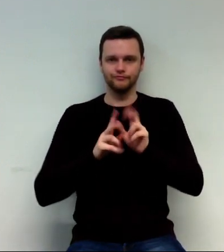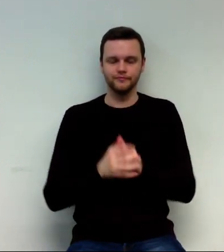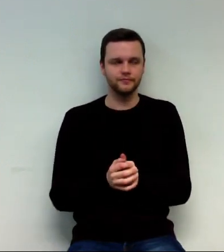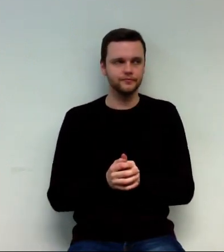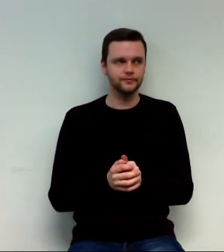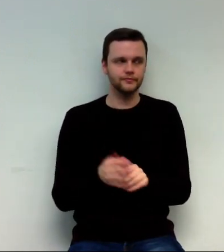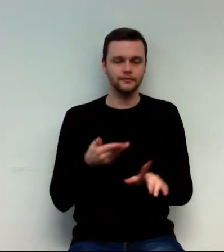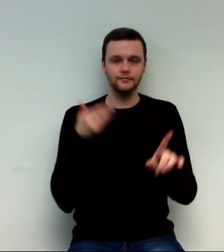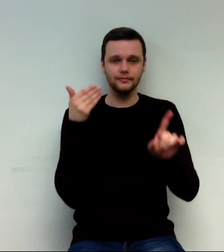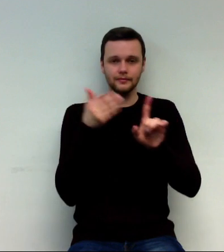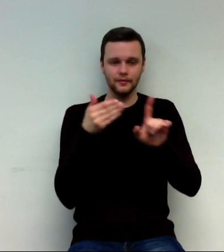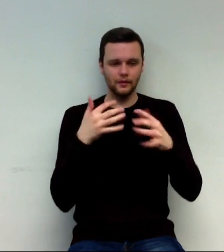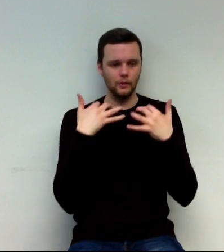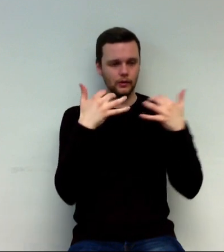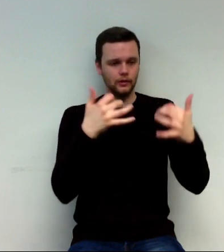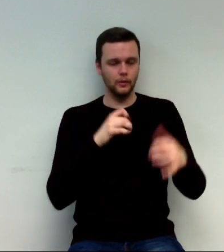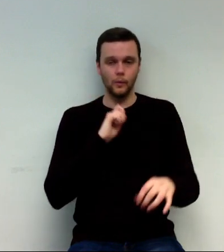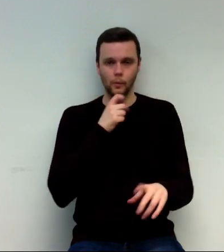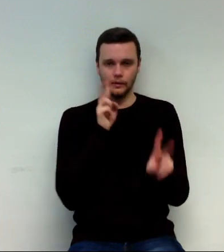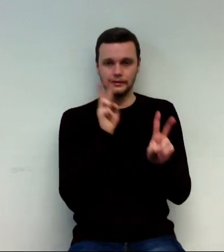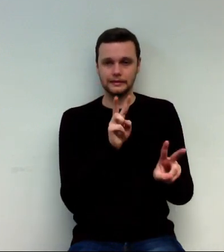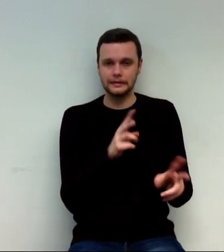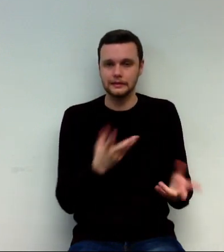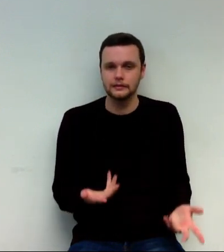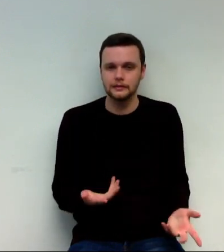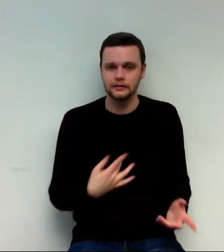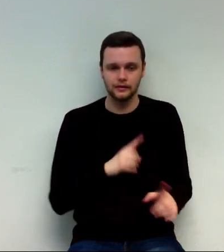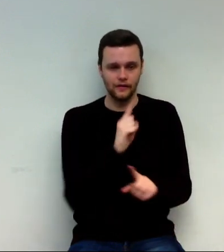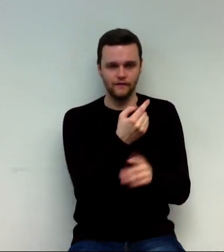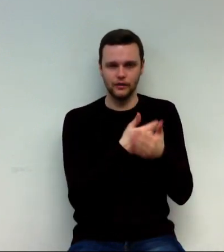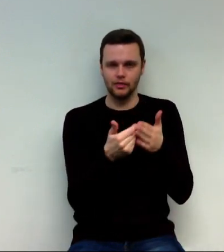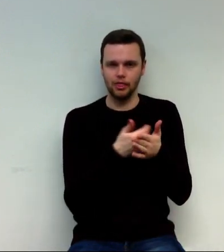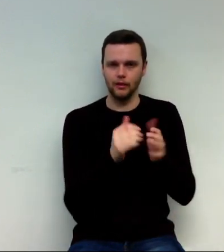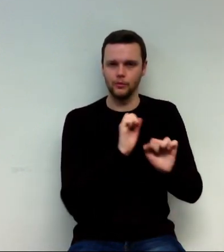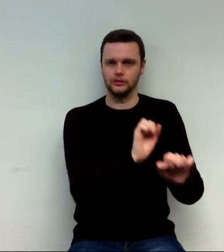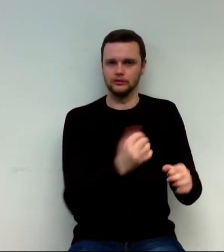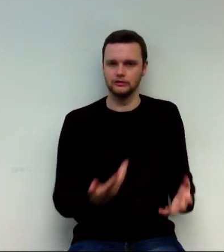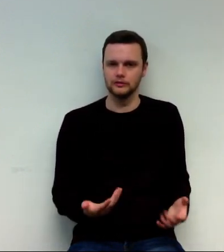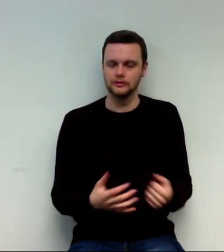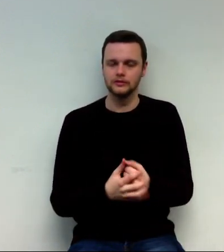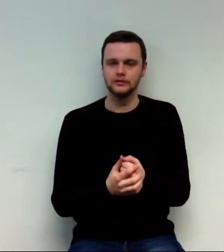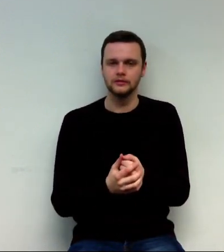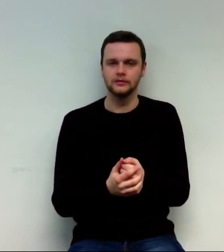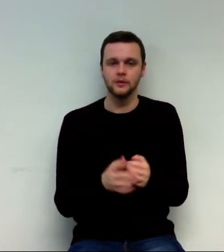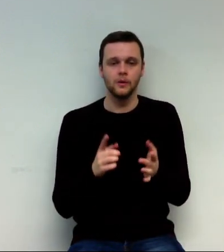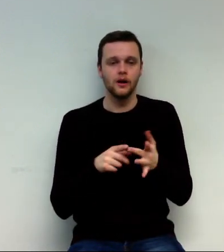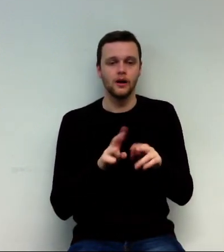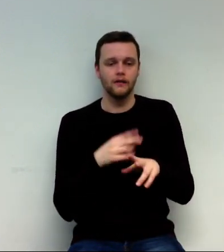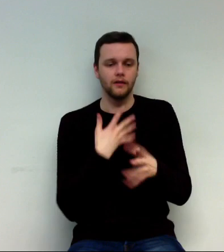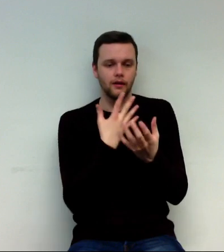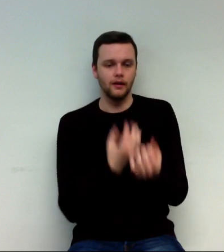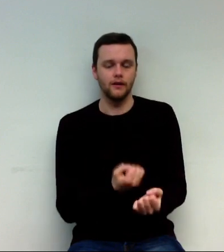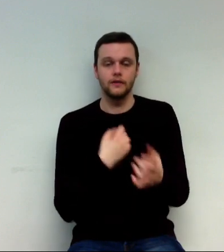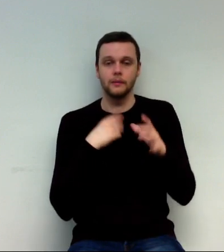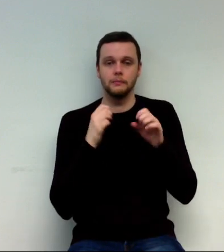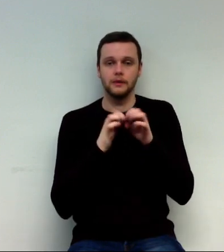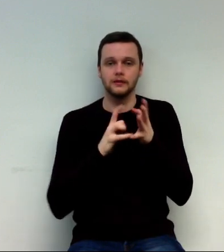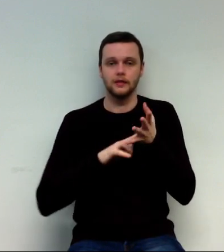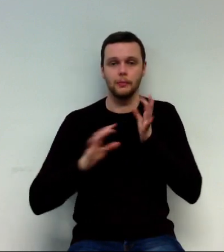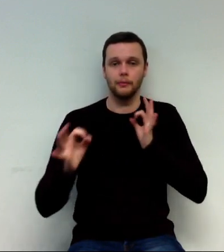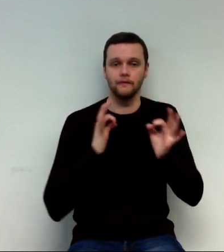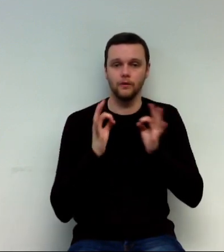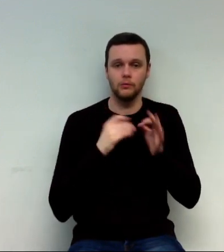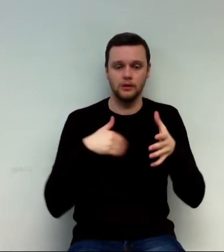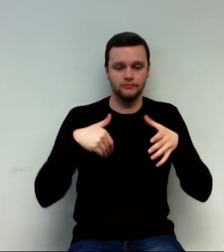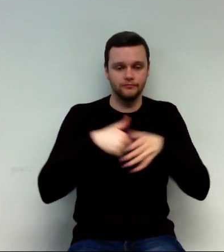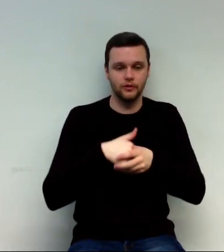to. The deaf community, predominantly, that is their first language. So if you have a BSL performer as part